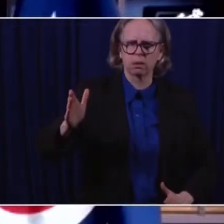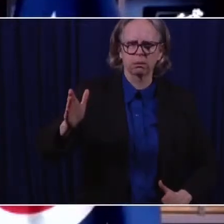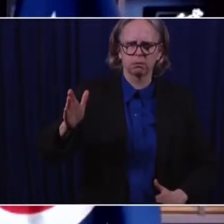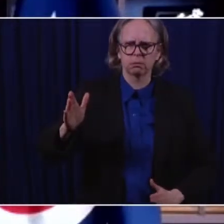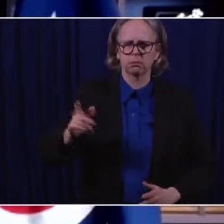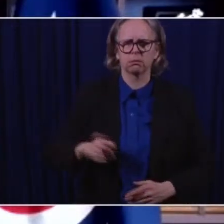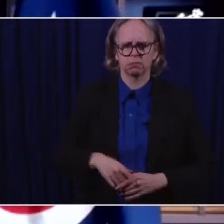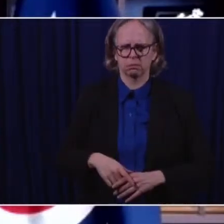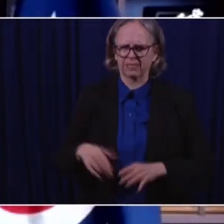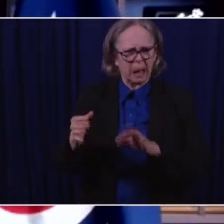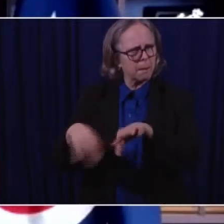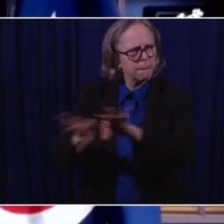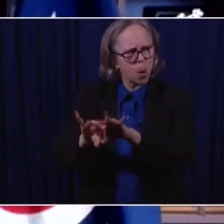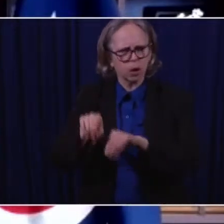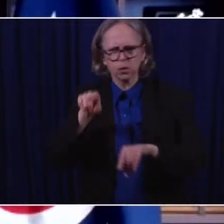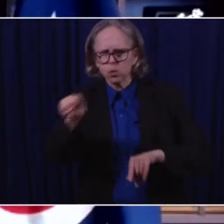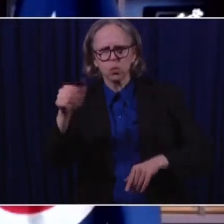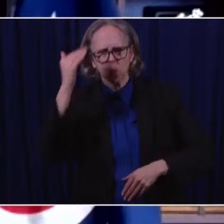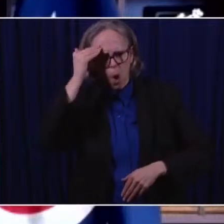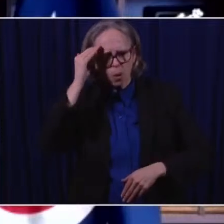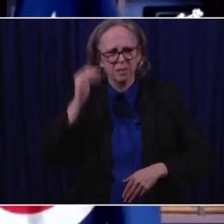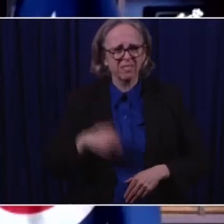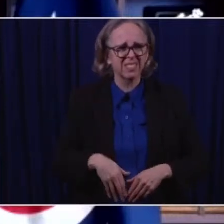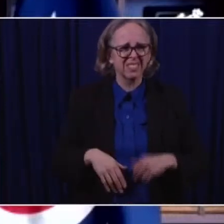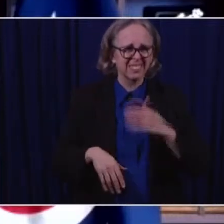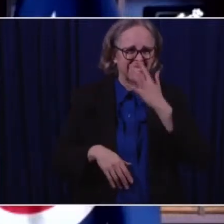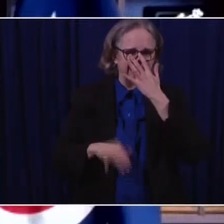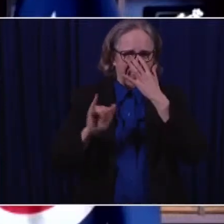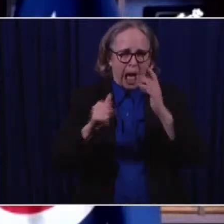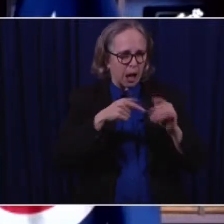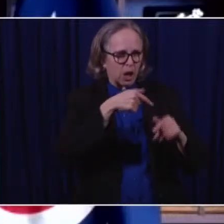They're working through these as quickly as they can.